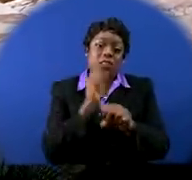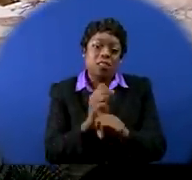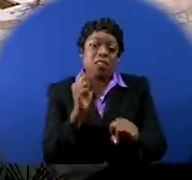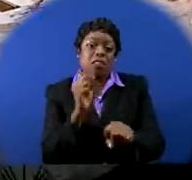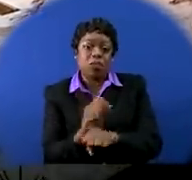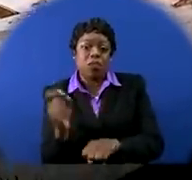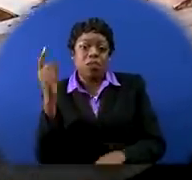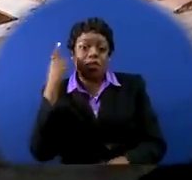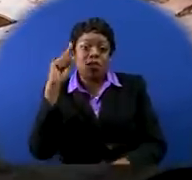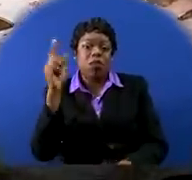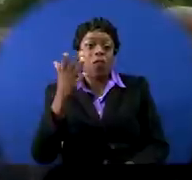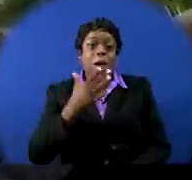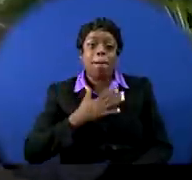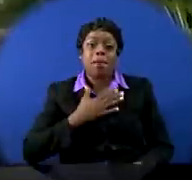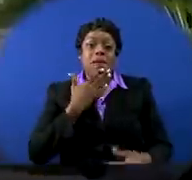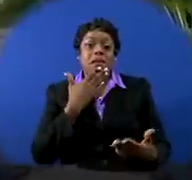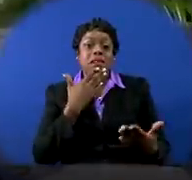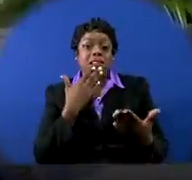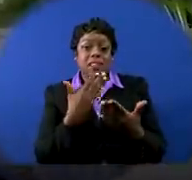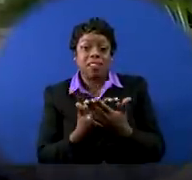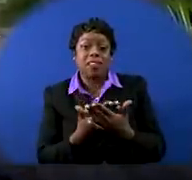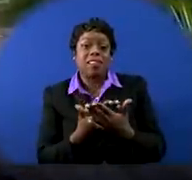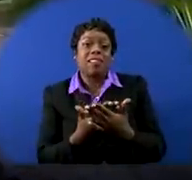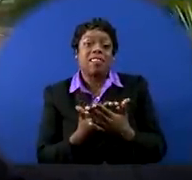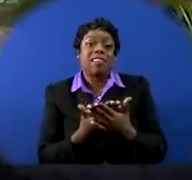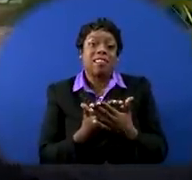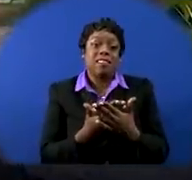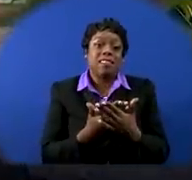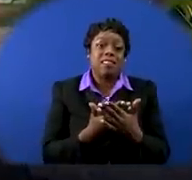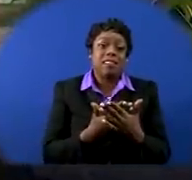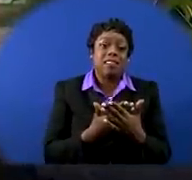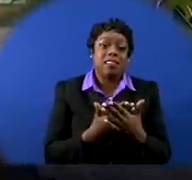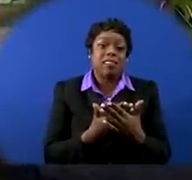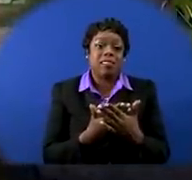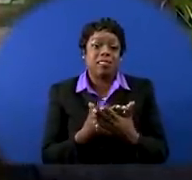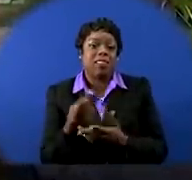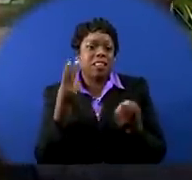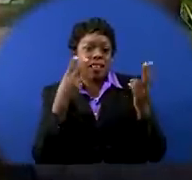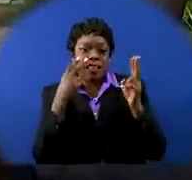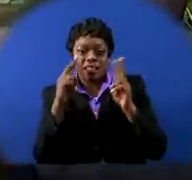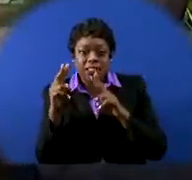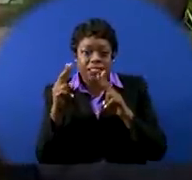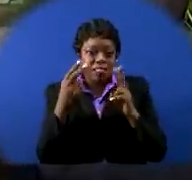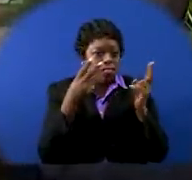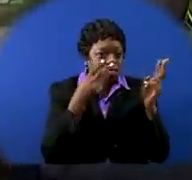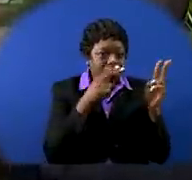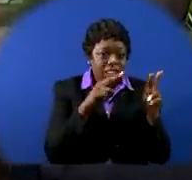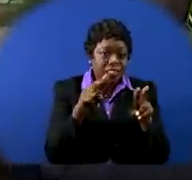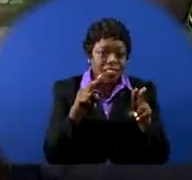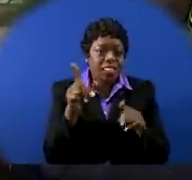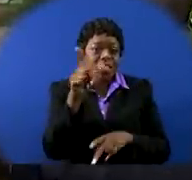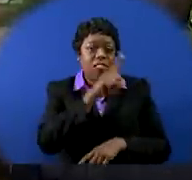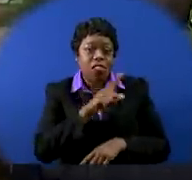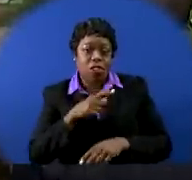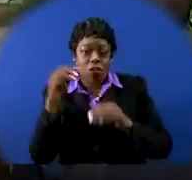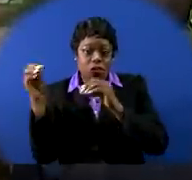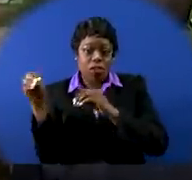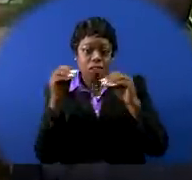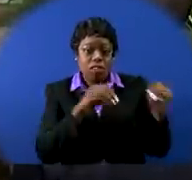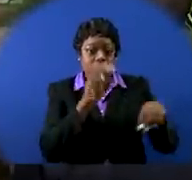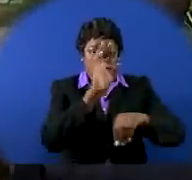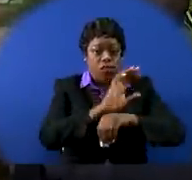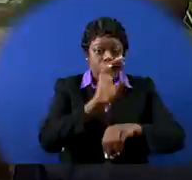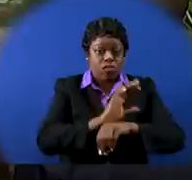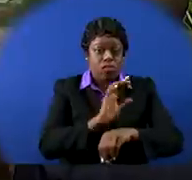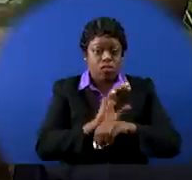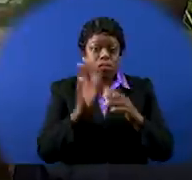coming down that balcony. Come on, family. We're waiting on you. I see you. I see you. The Lord is moving, church. We ought to be excited